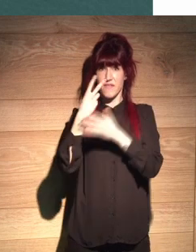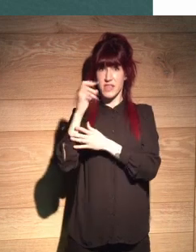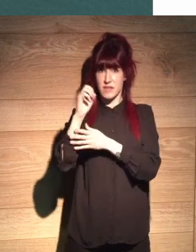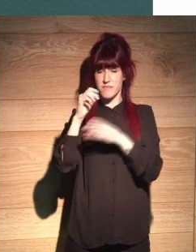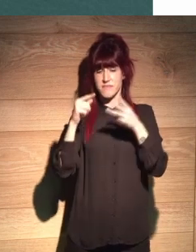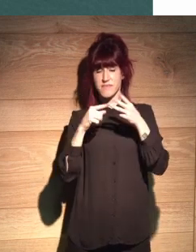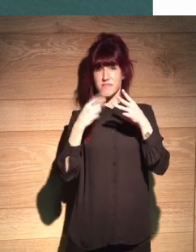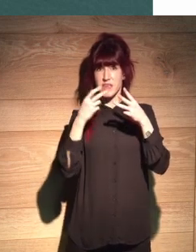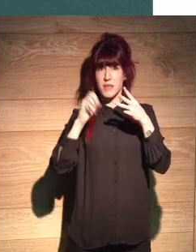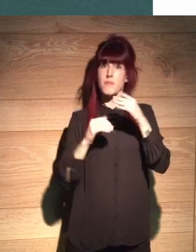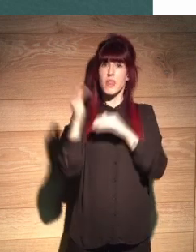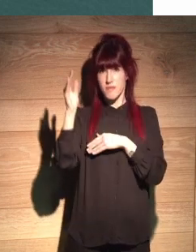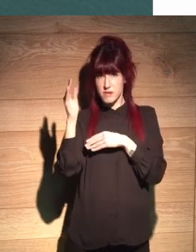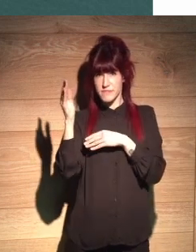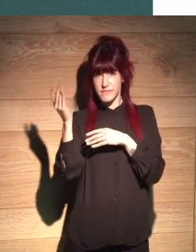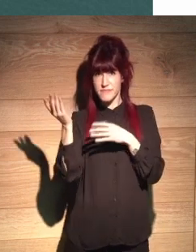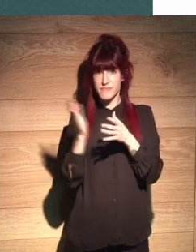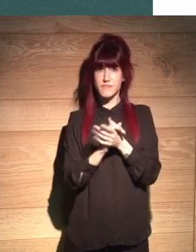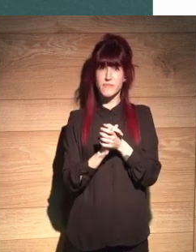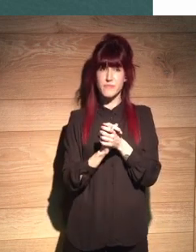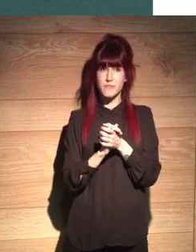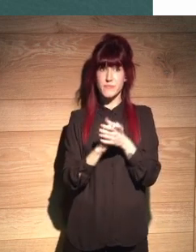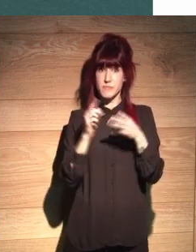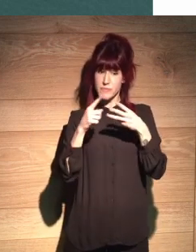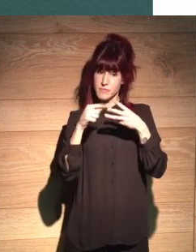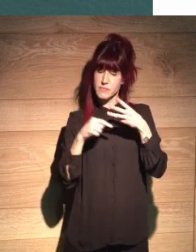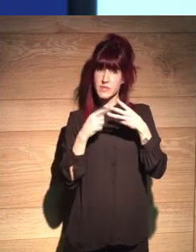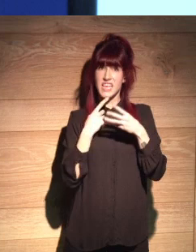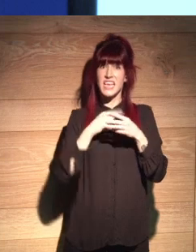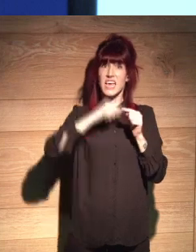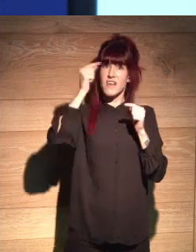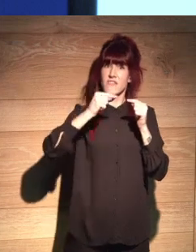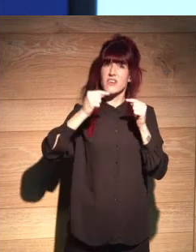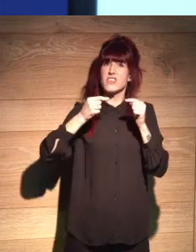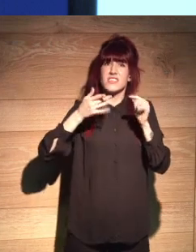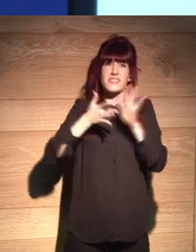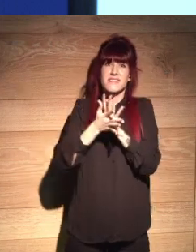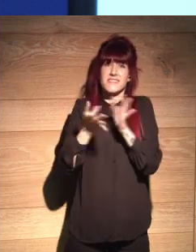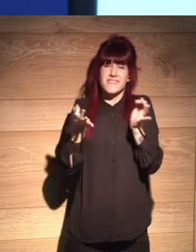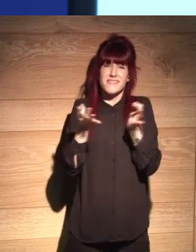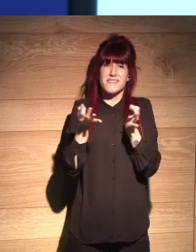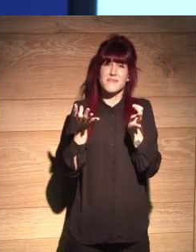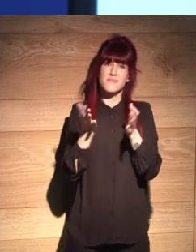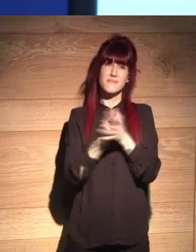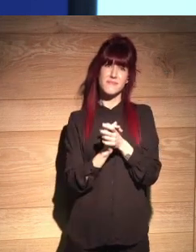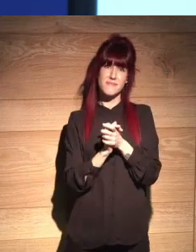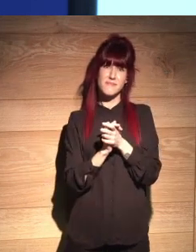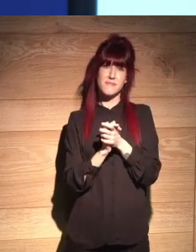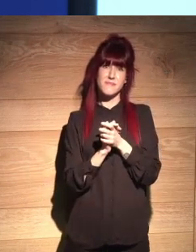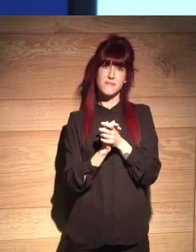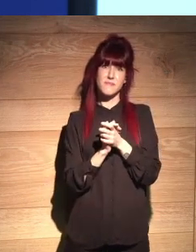20. And what this graph is telling us is that small